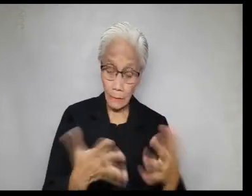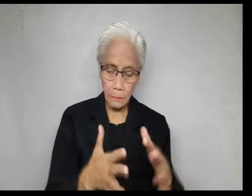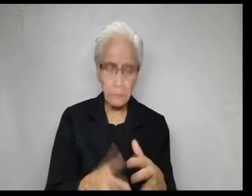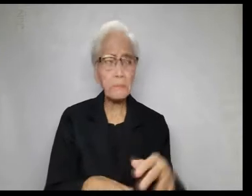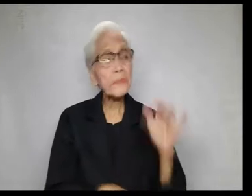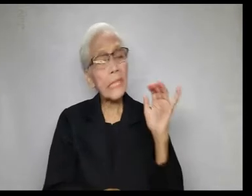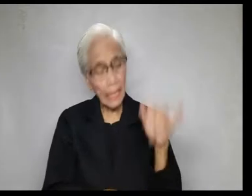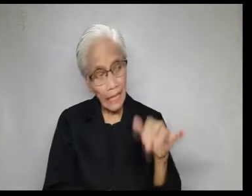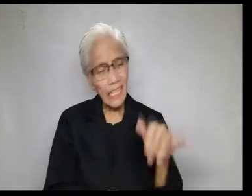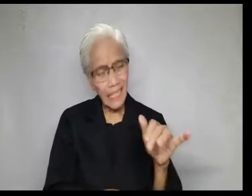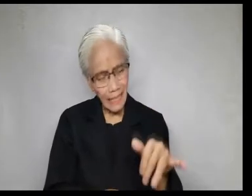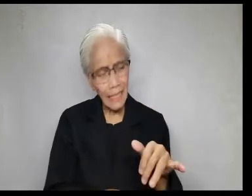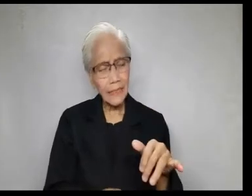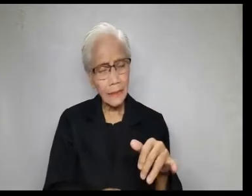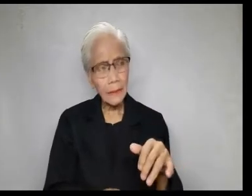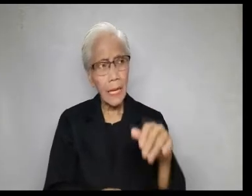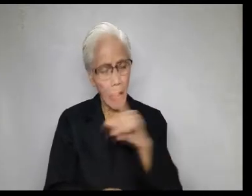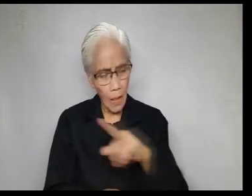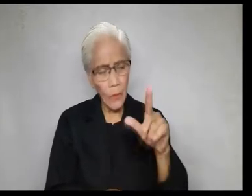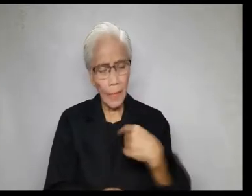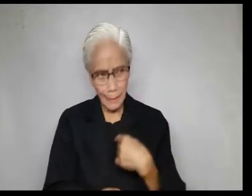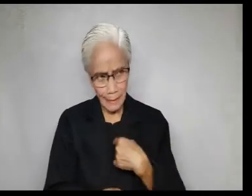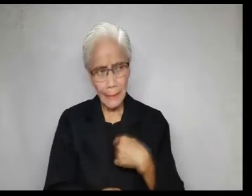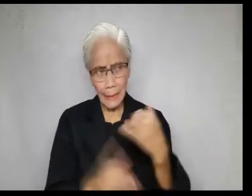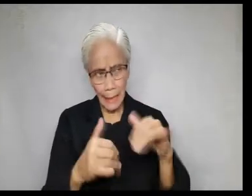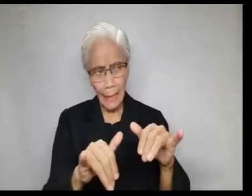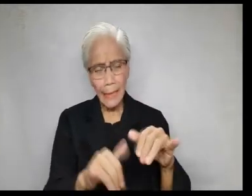this way: "Yes, Lord, I am still